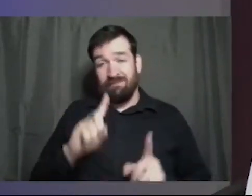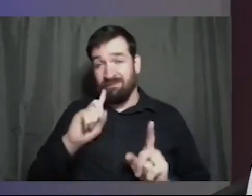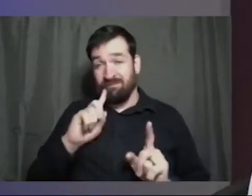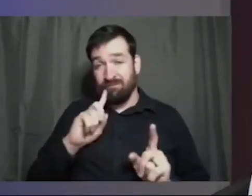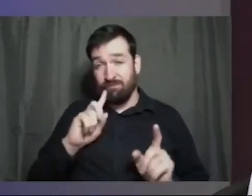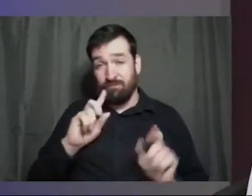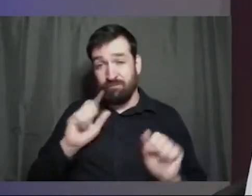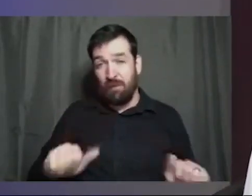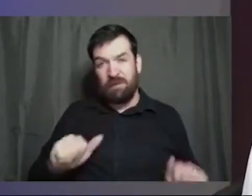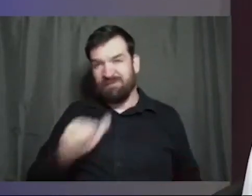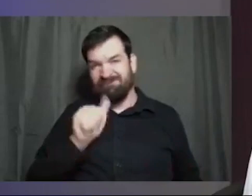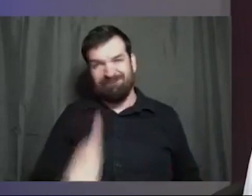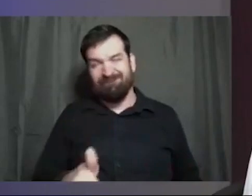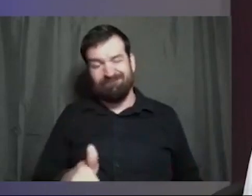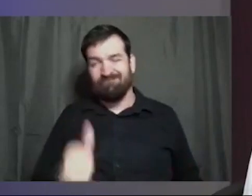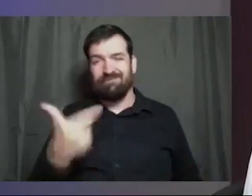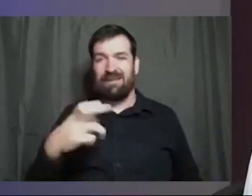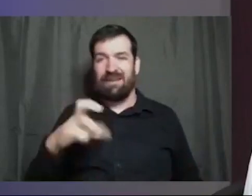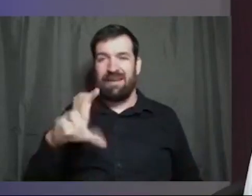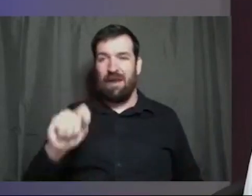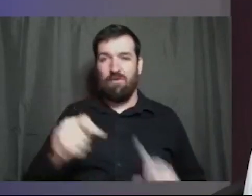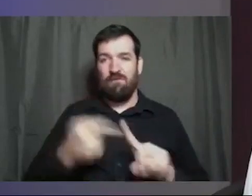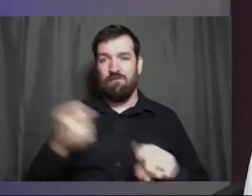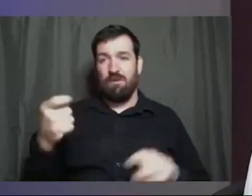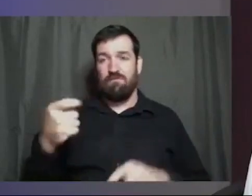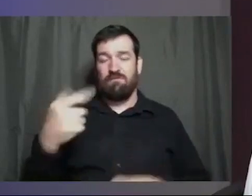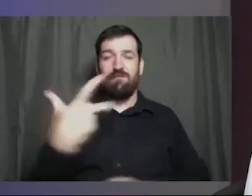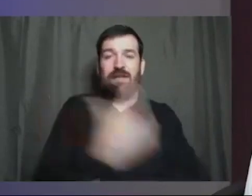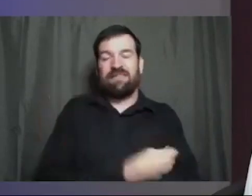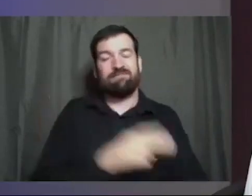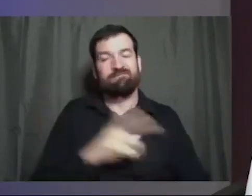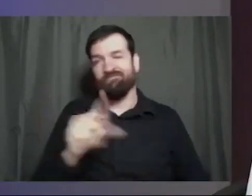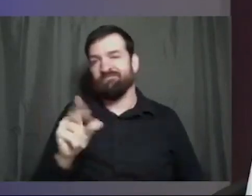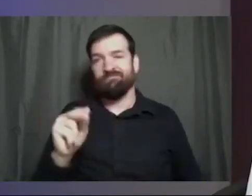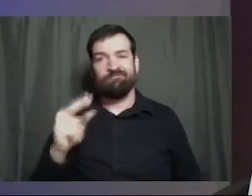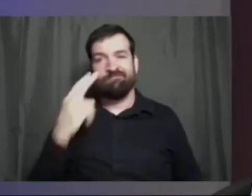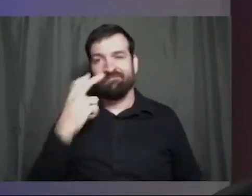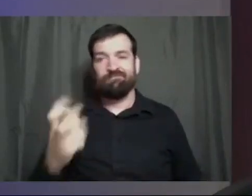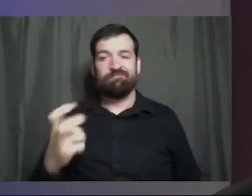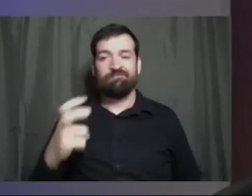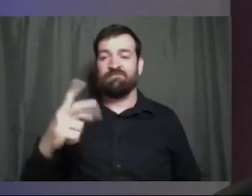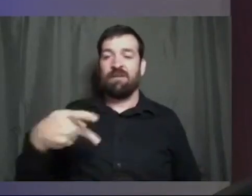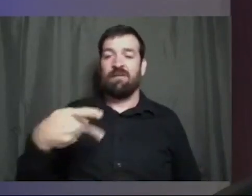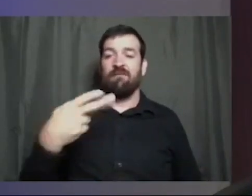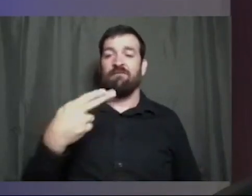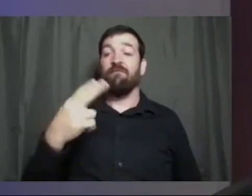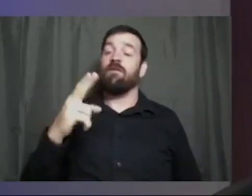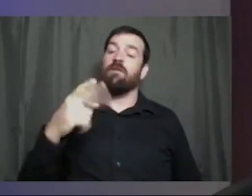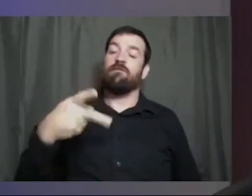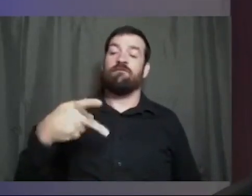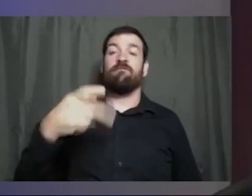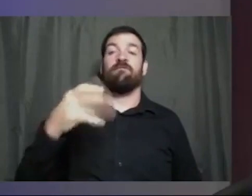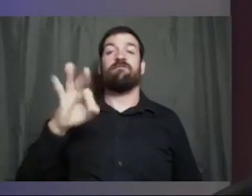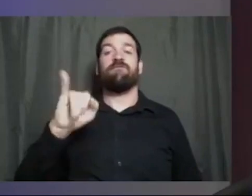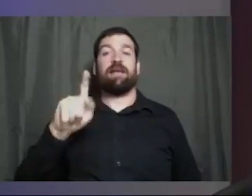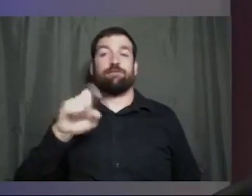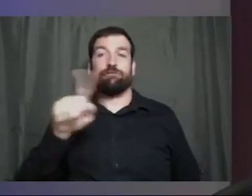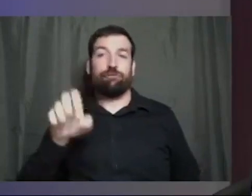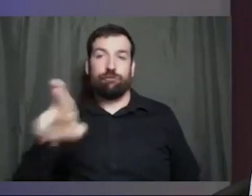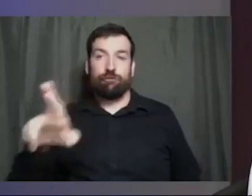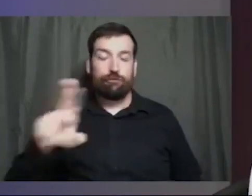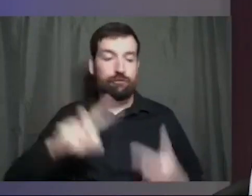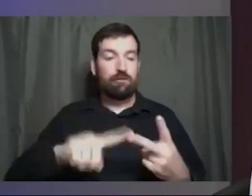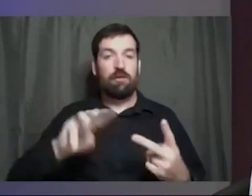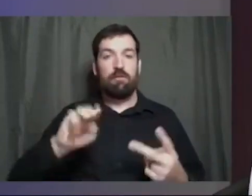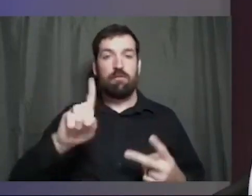a result of a COVID vaccine, whether it's Pfizer, Moderna, et cetera. We have seen a very small number